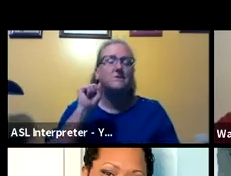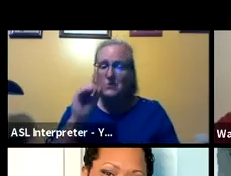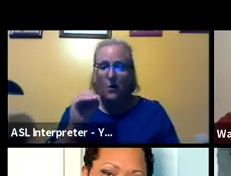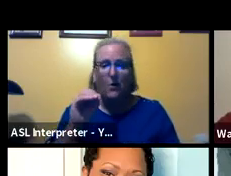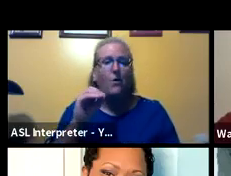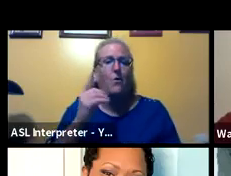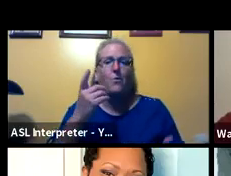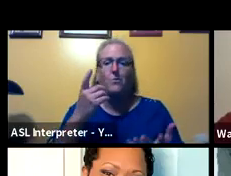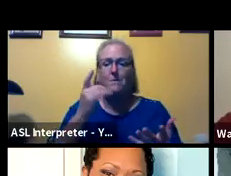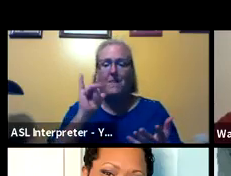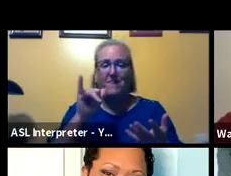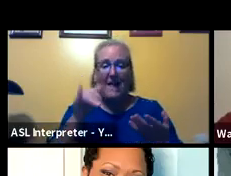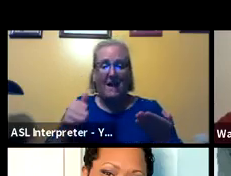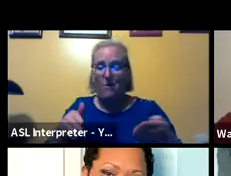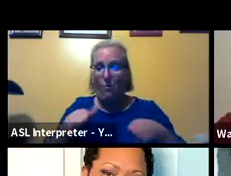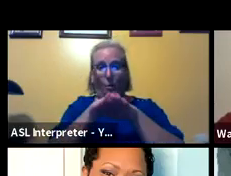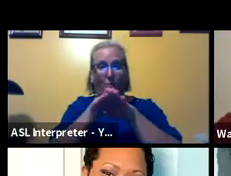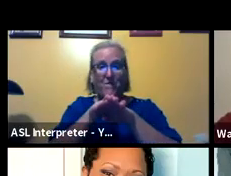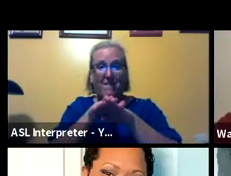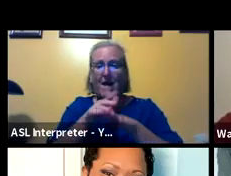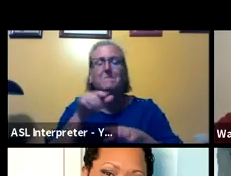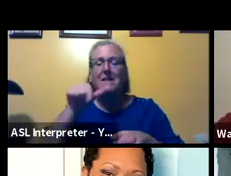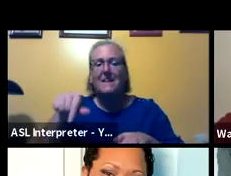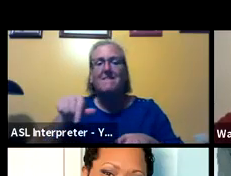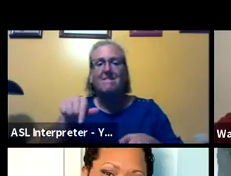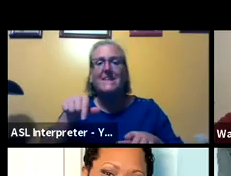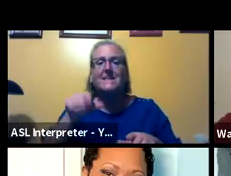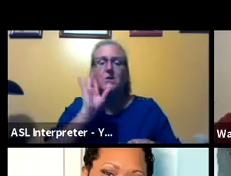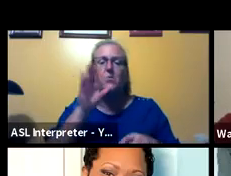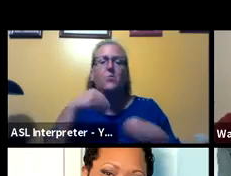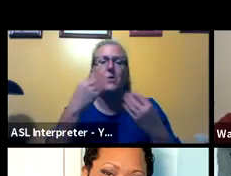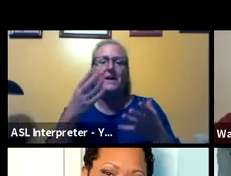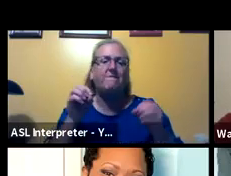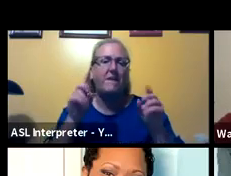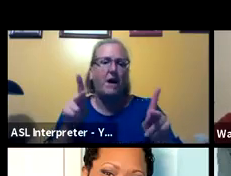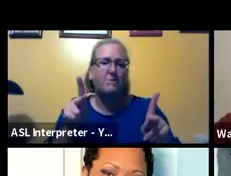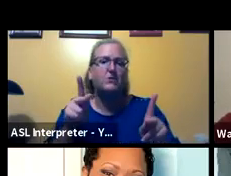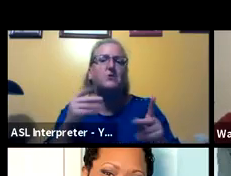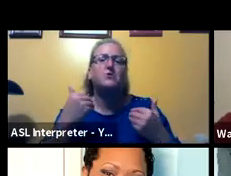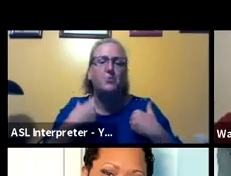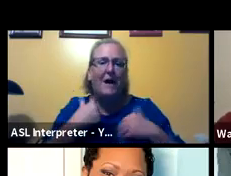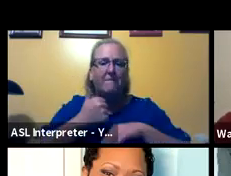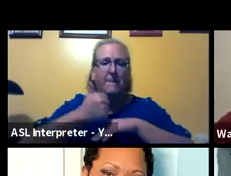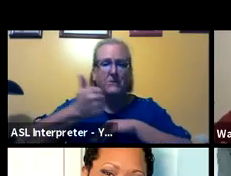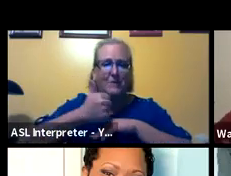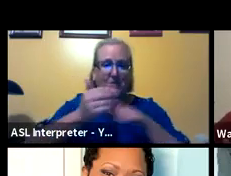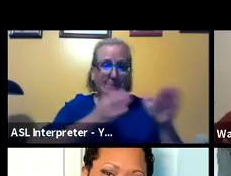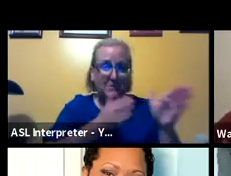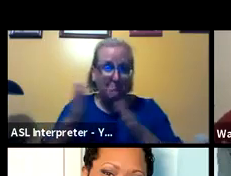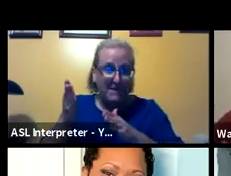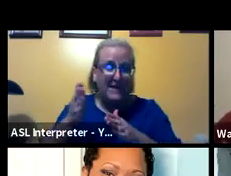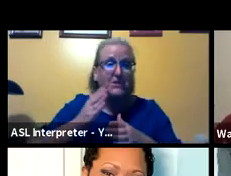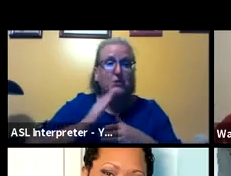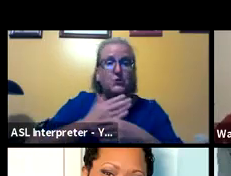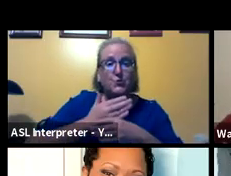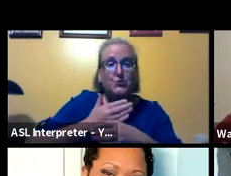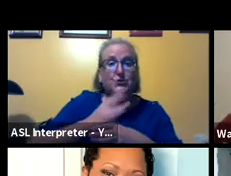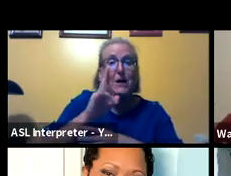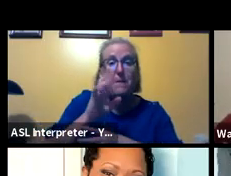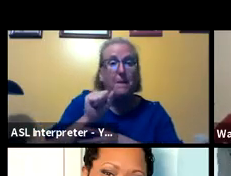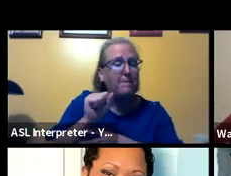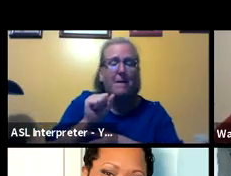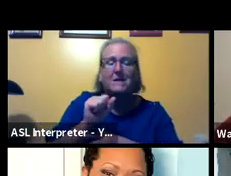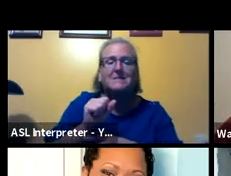to the overlap, this change will now give the opportunity to create a transportation plan where sharing of buses will not